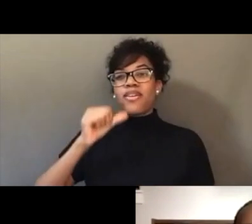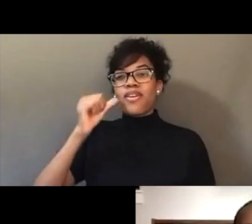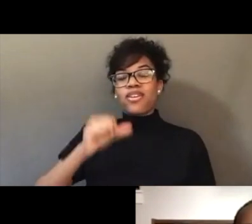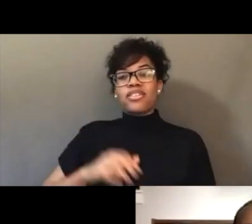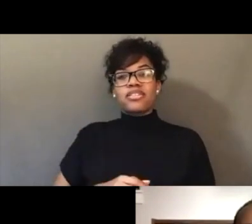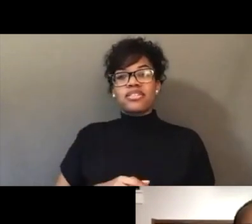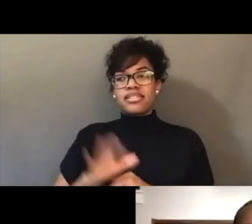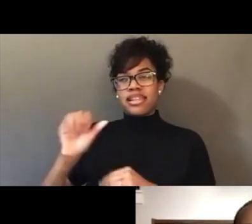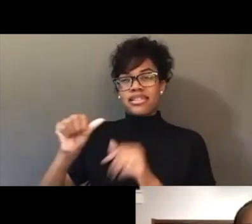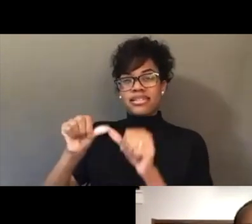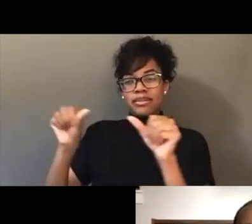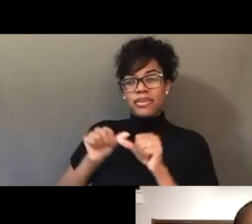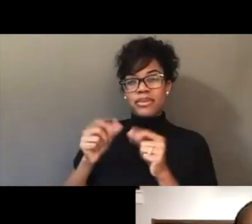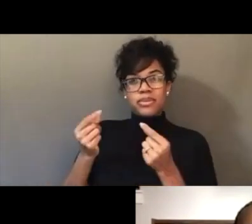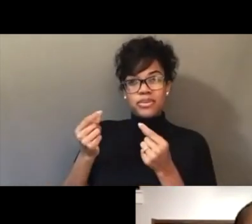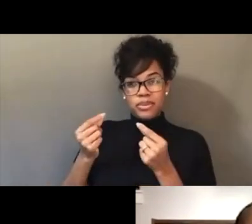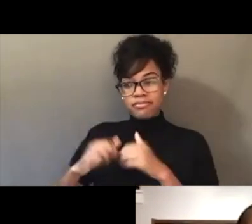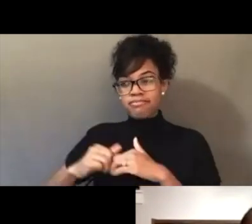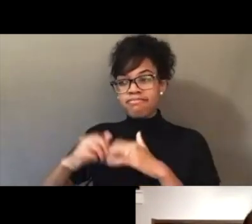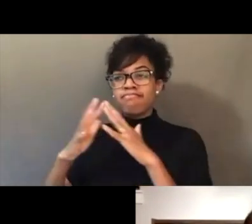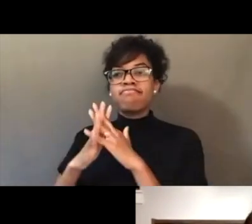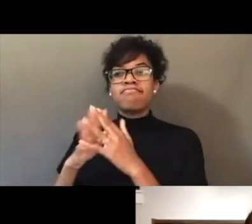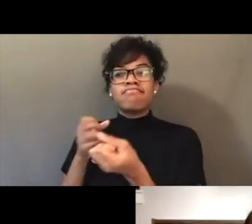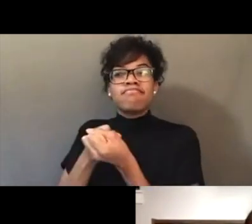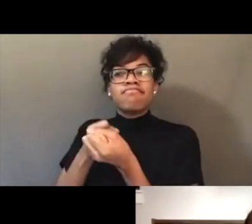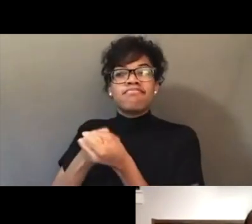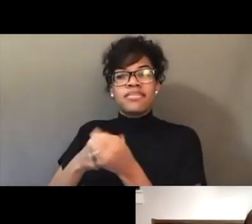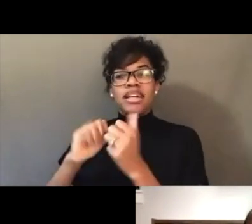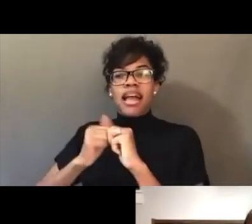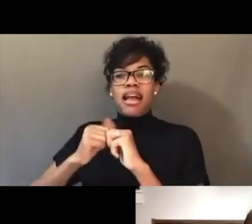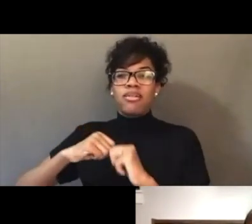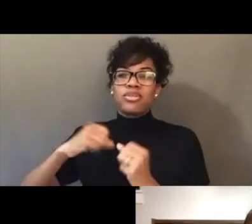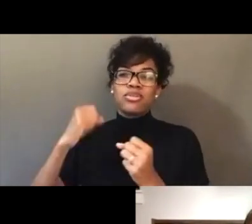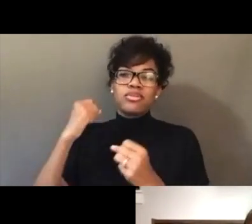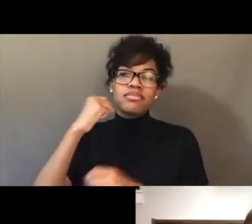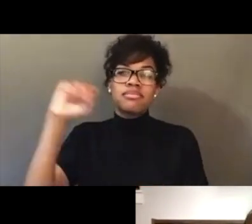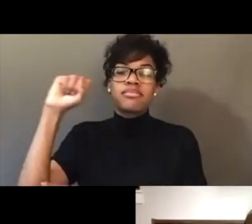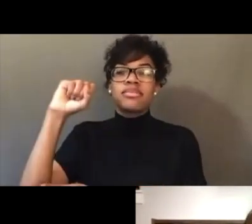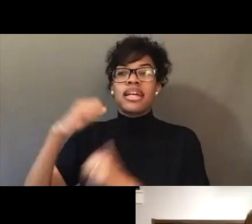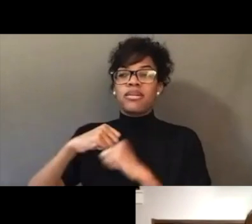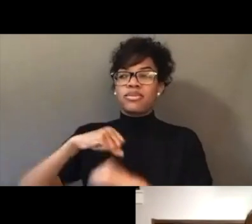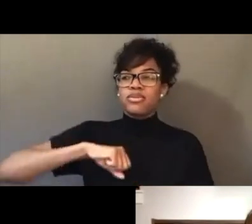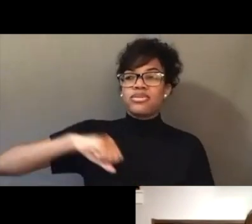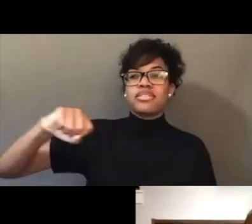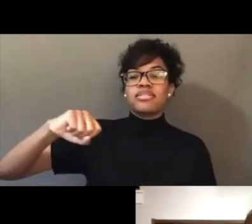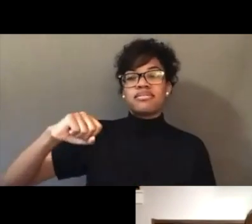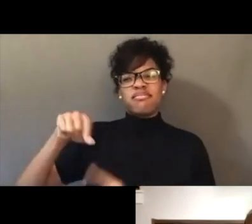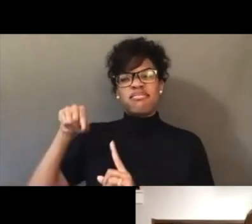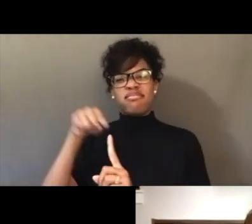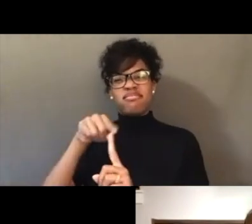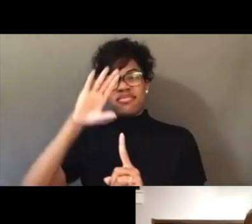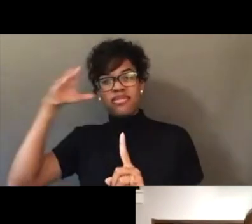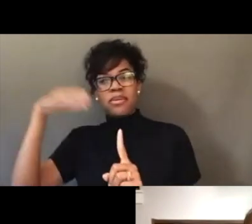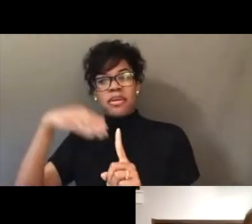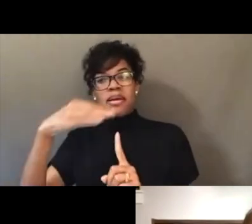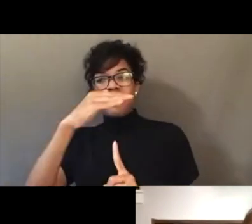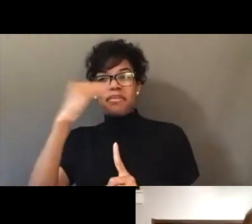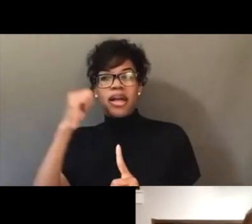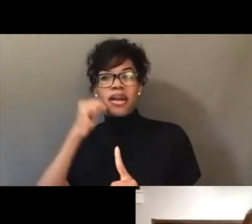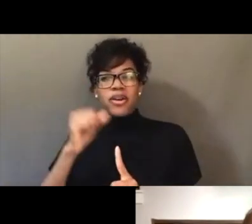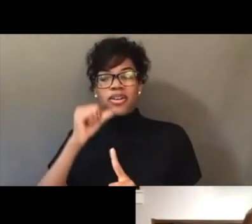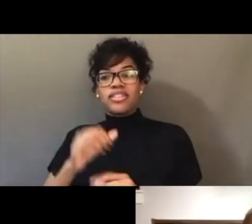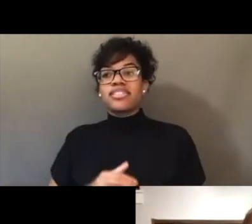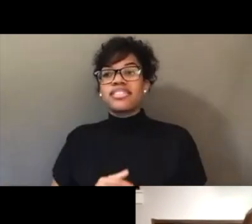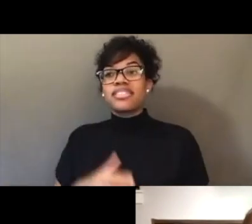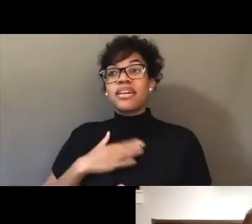youth activism and resistance. This event today is sponsored by Rethinking Schools, so I'm going to show off